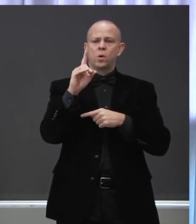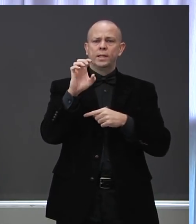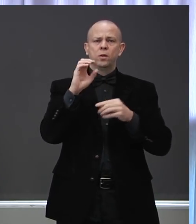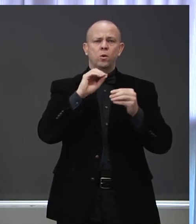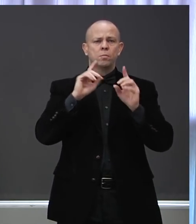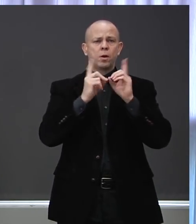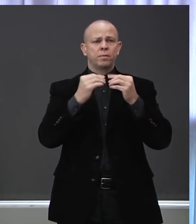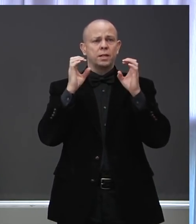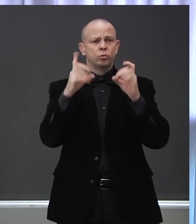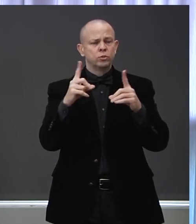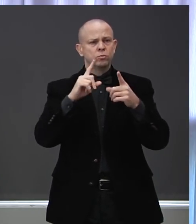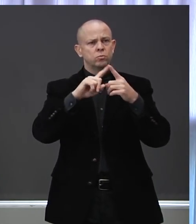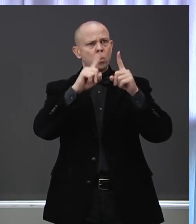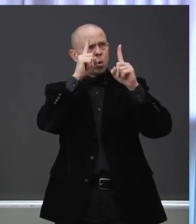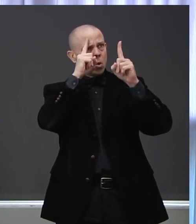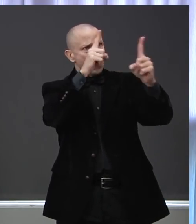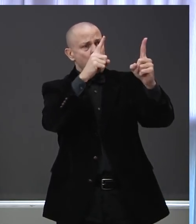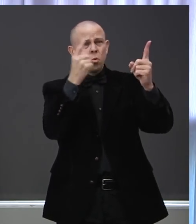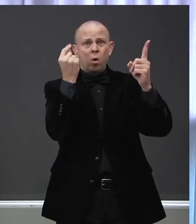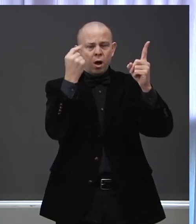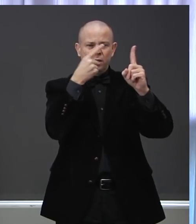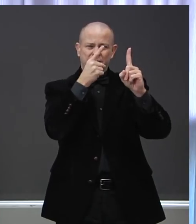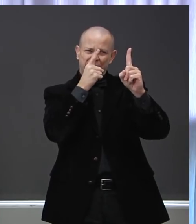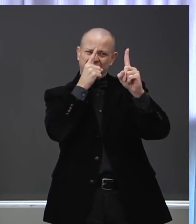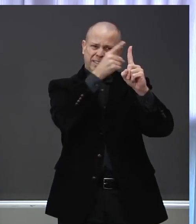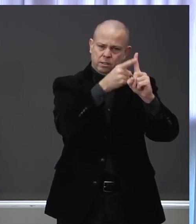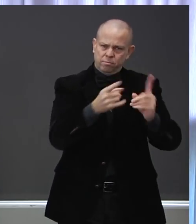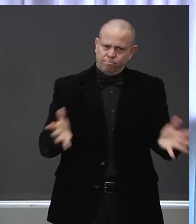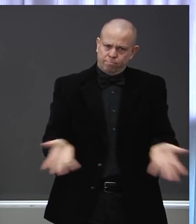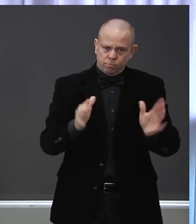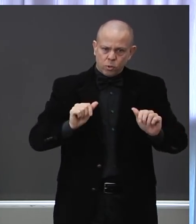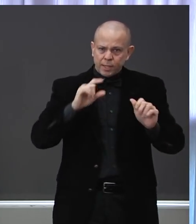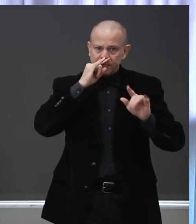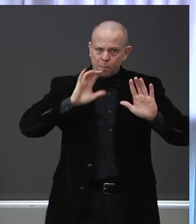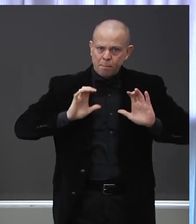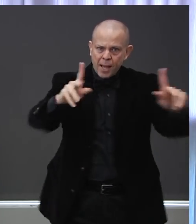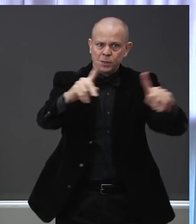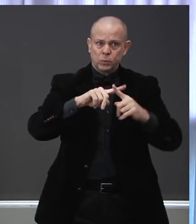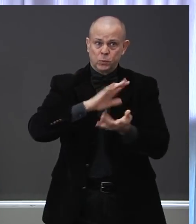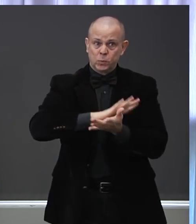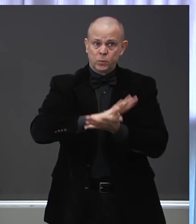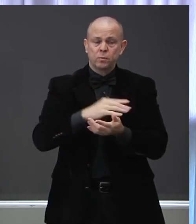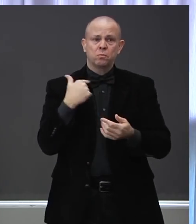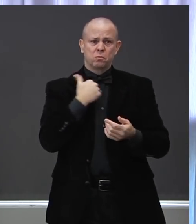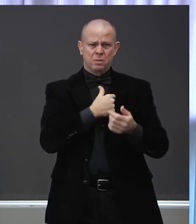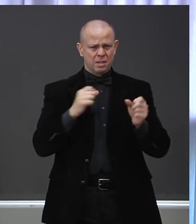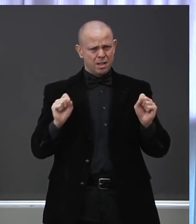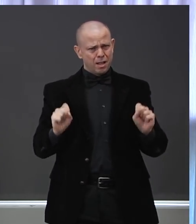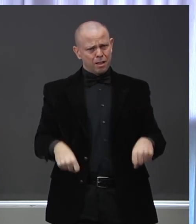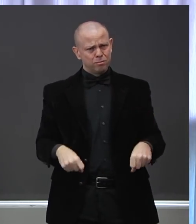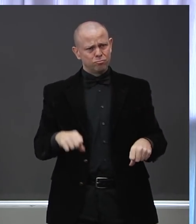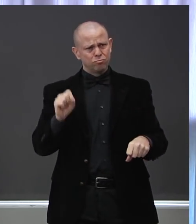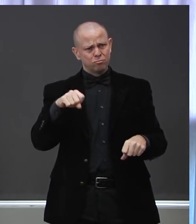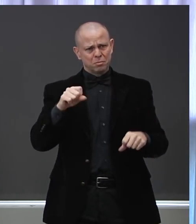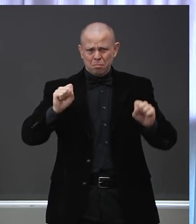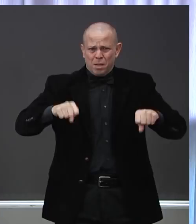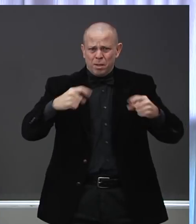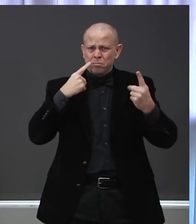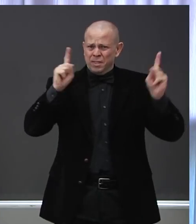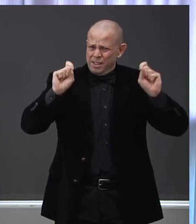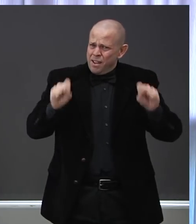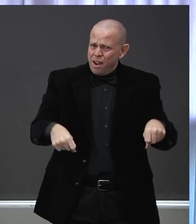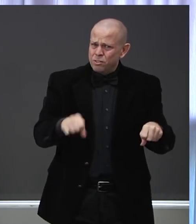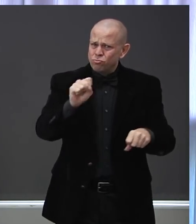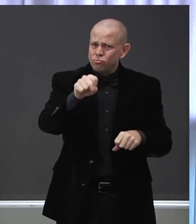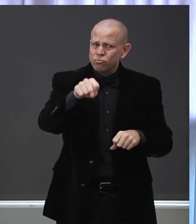instruction. The new metrics are also a clear set of reachable targets for our communities to strive for, with a North